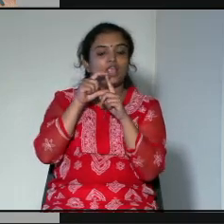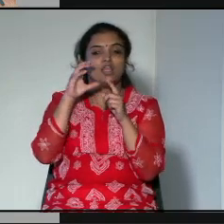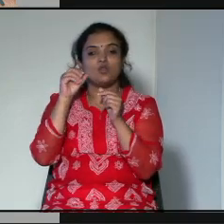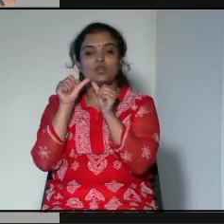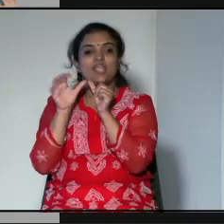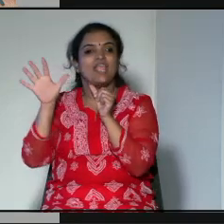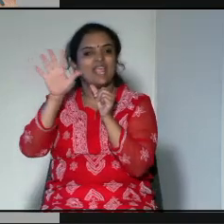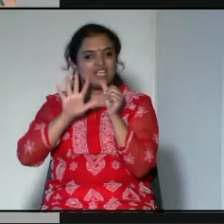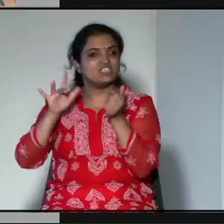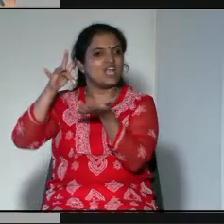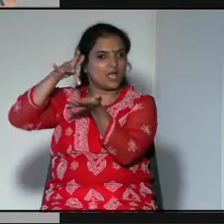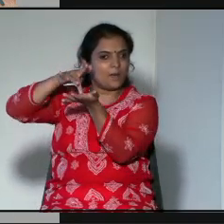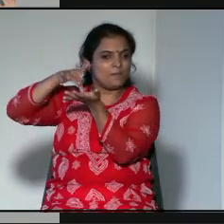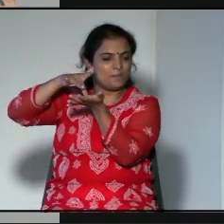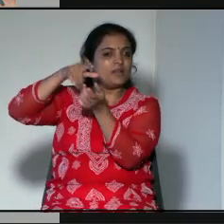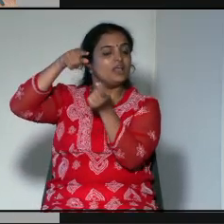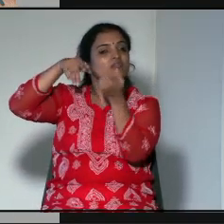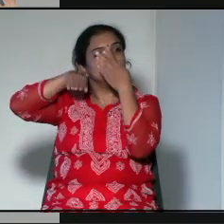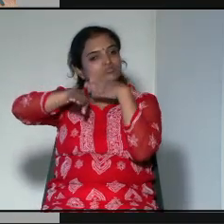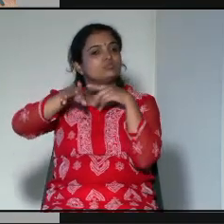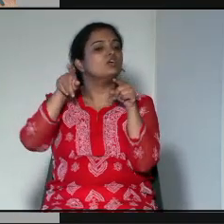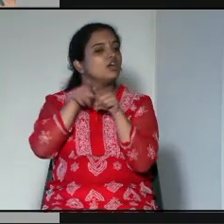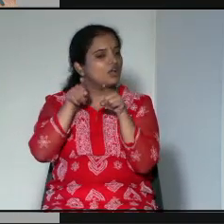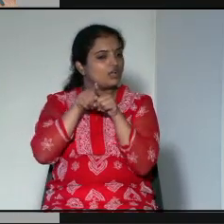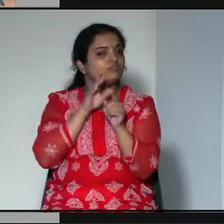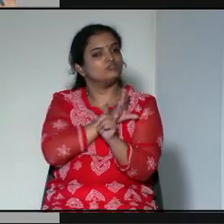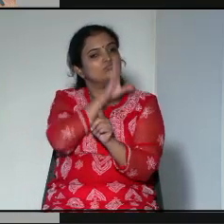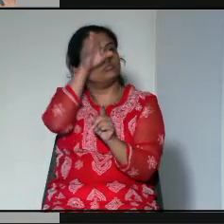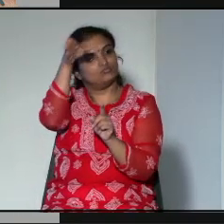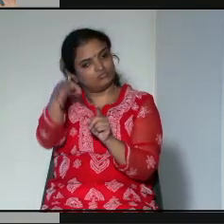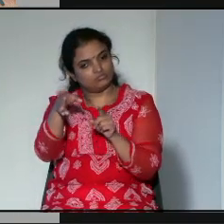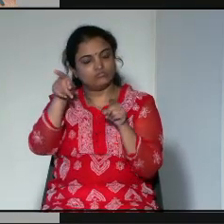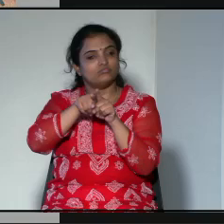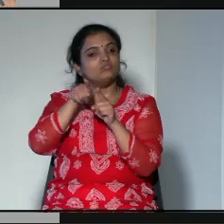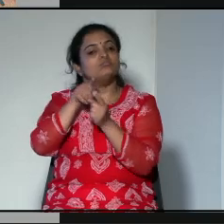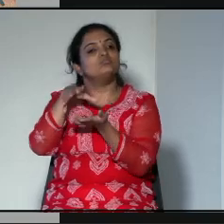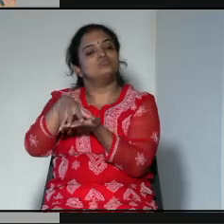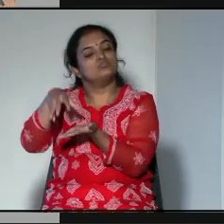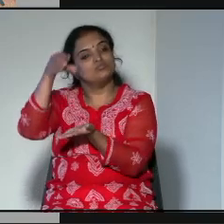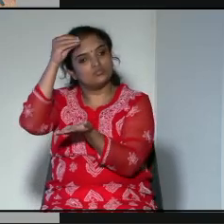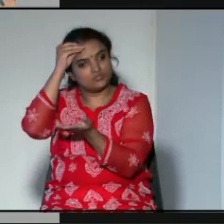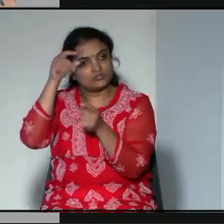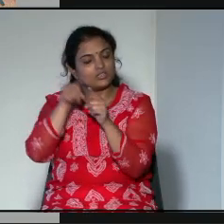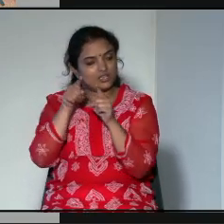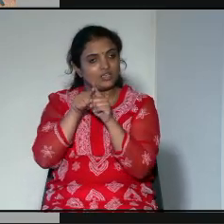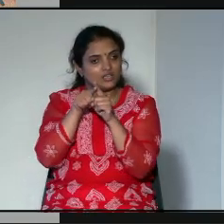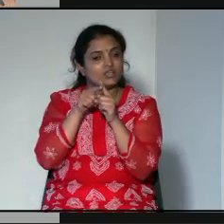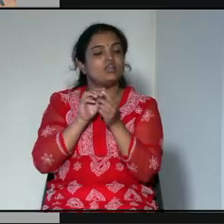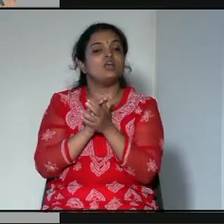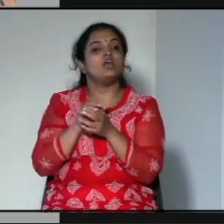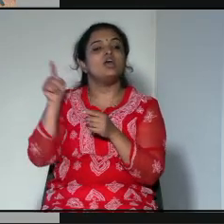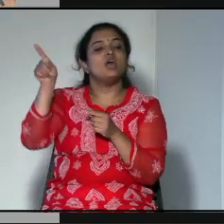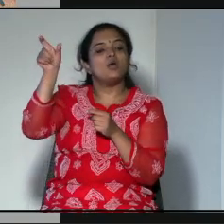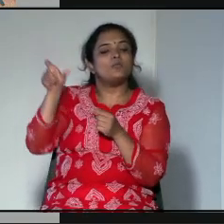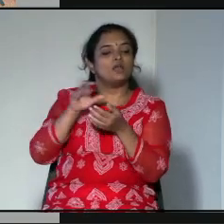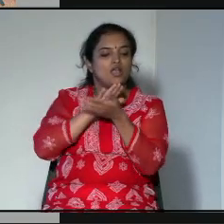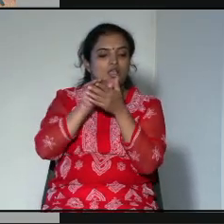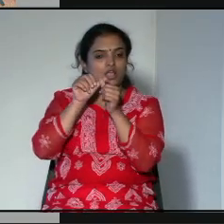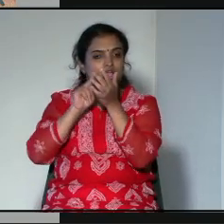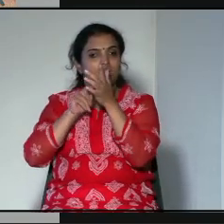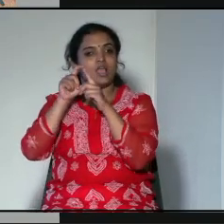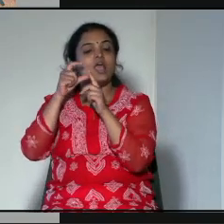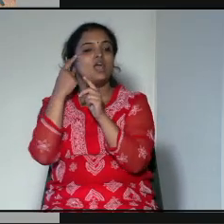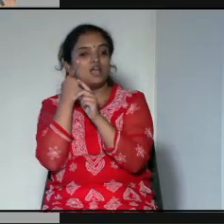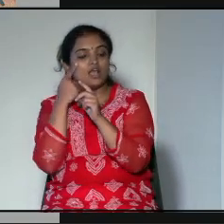Kwasama Afandi. It's an informal mentorship in Shantiniketan, Afandi was not part of Kala Bhavan, even though he was a